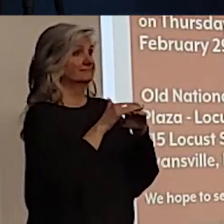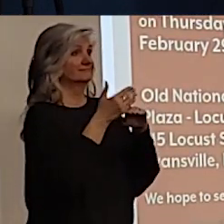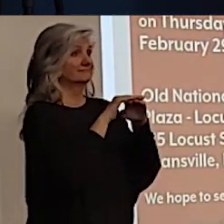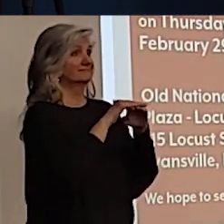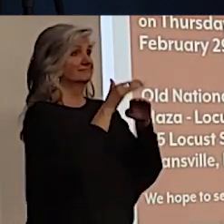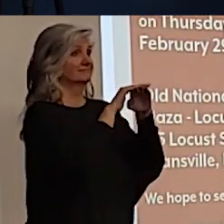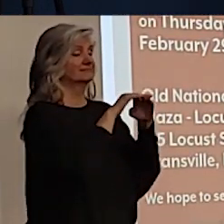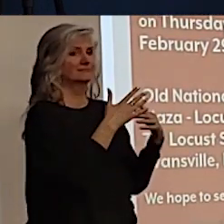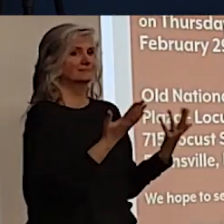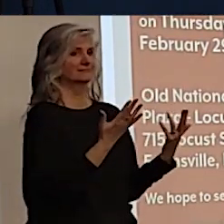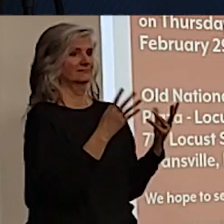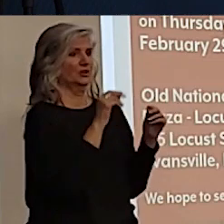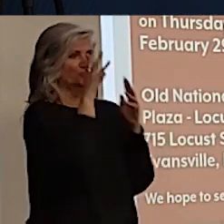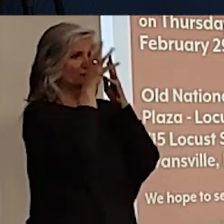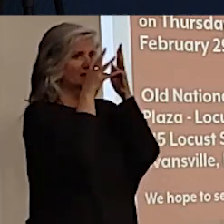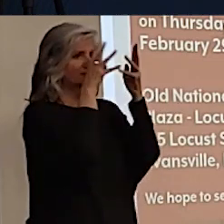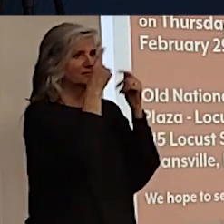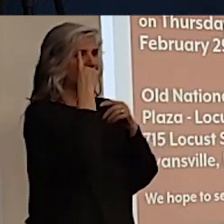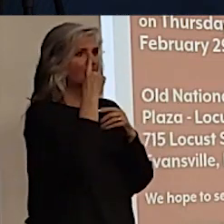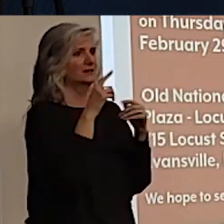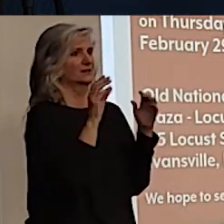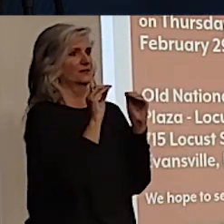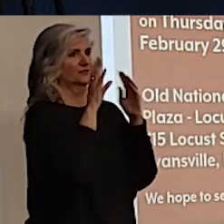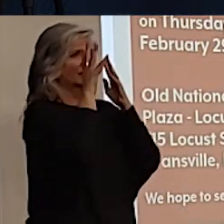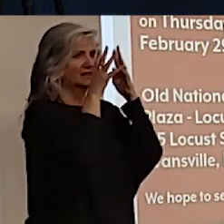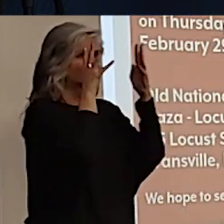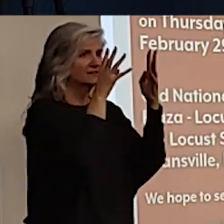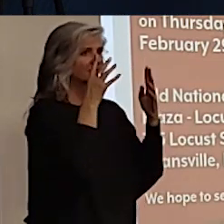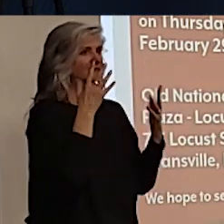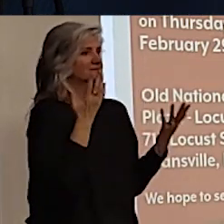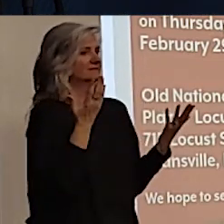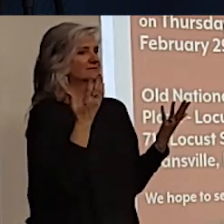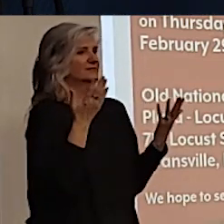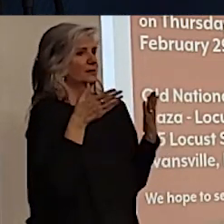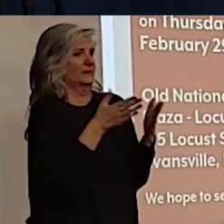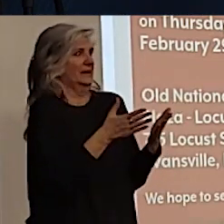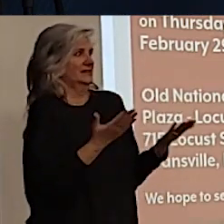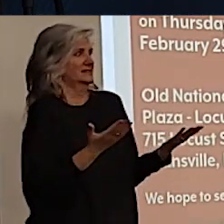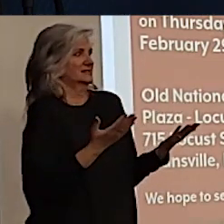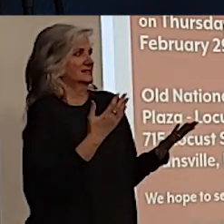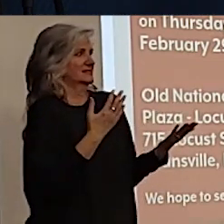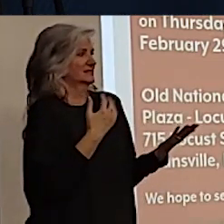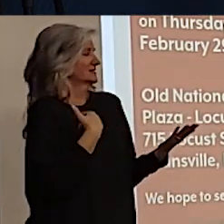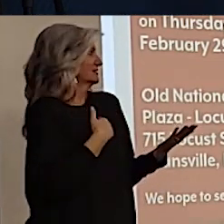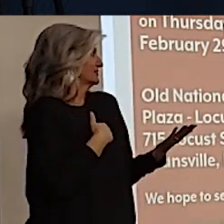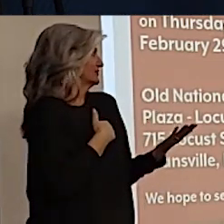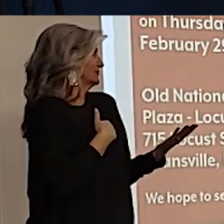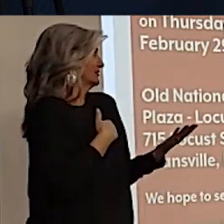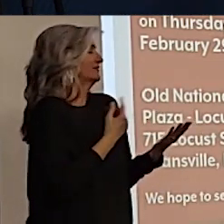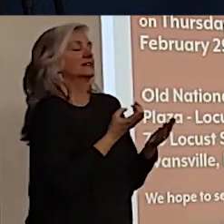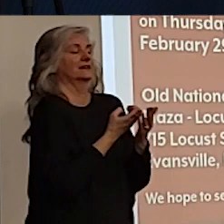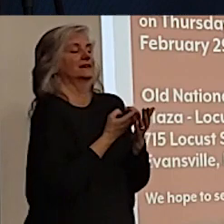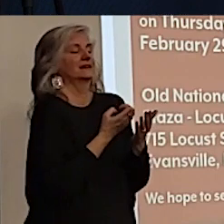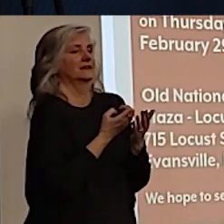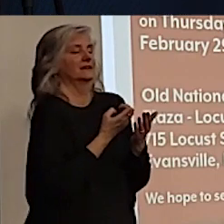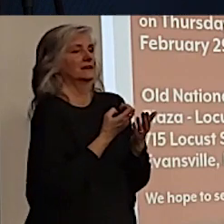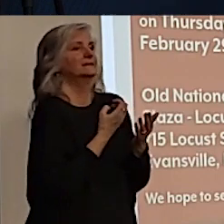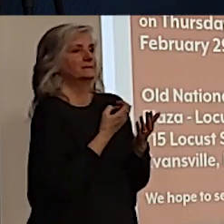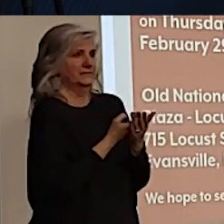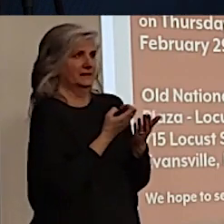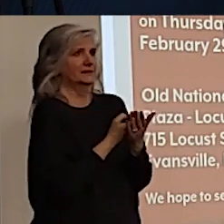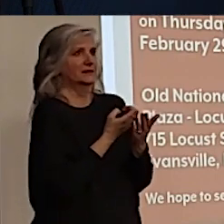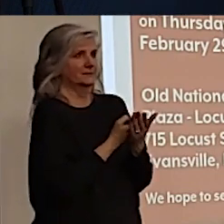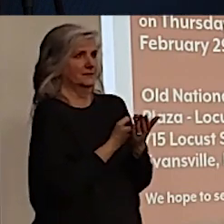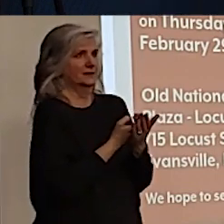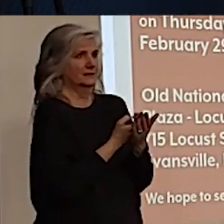raise rates, no creative thought, no creative thinking, and no way to, we're using ratepayers' economic development tools, is what we're